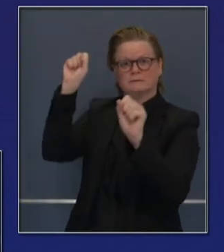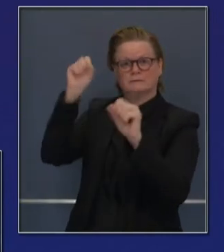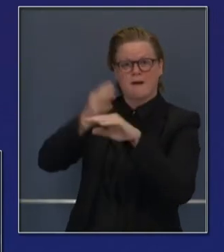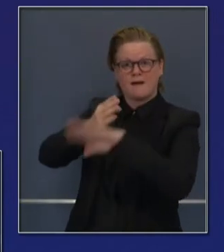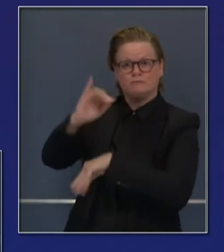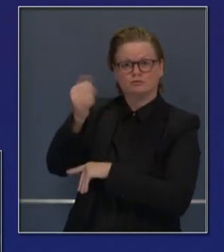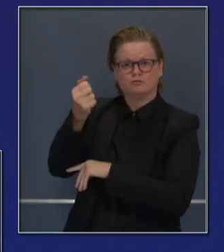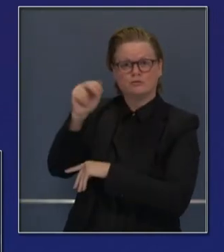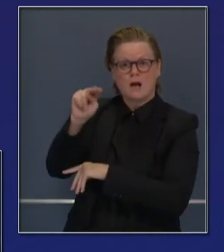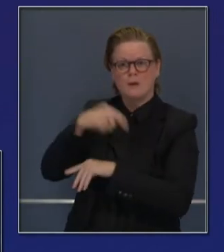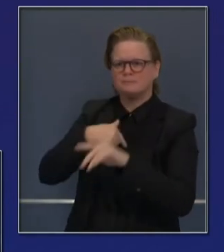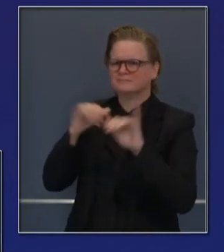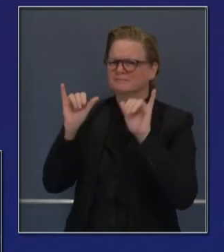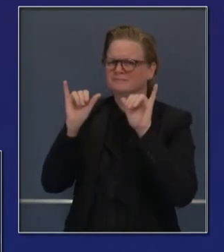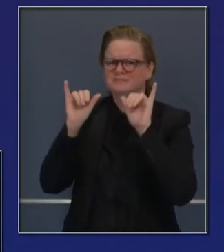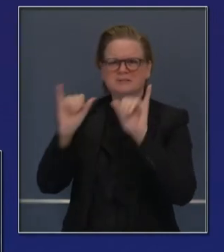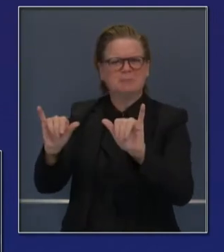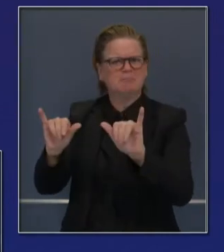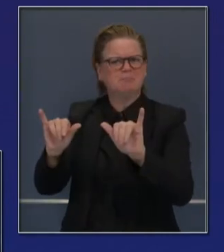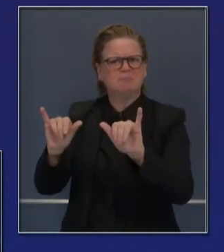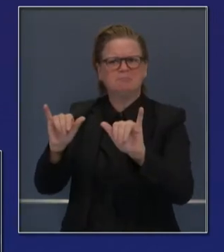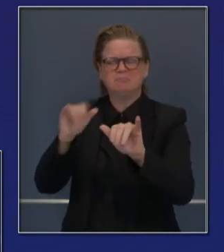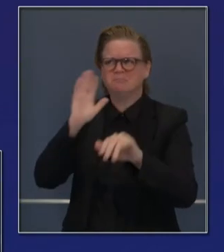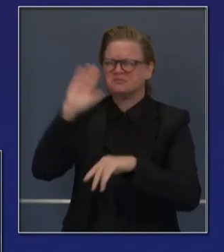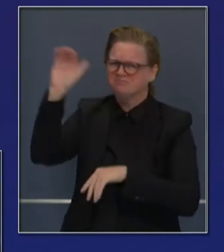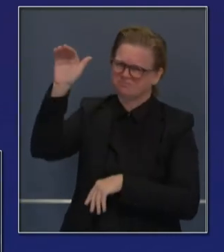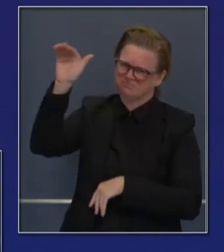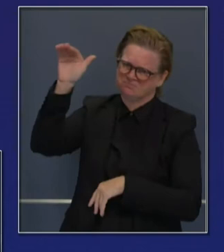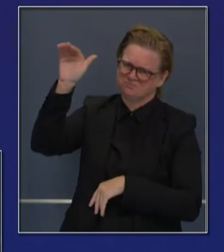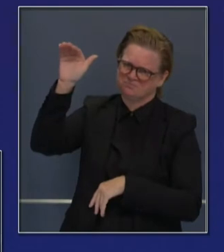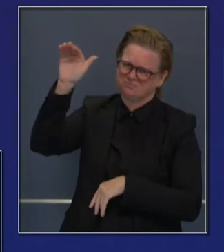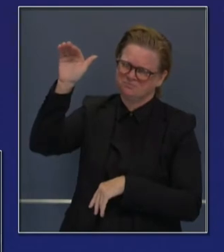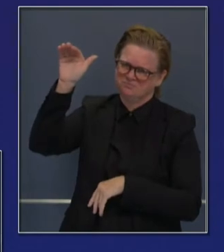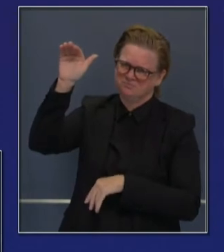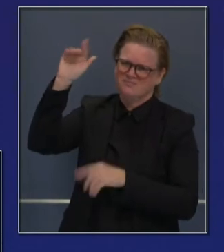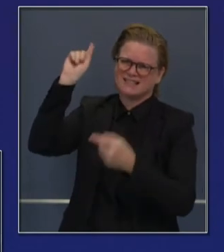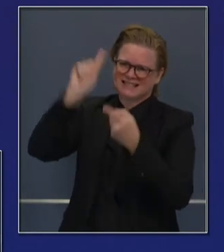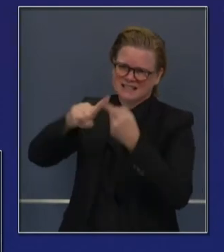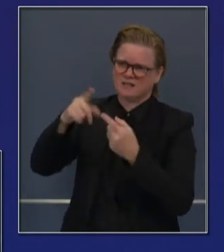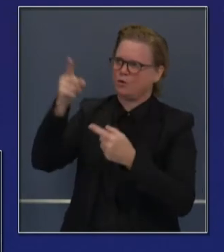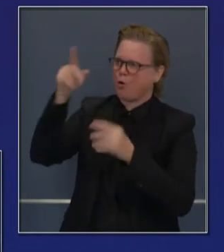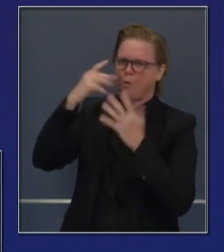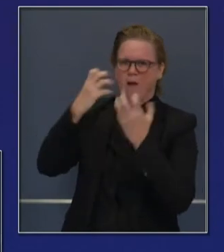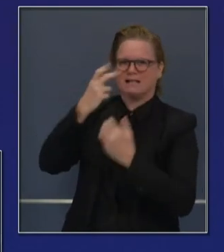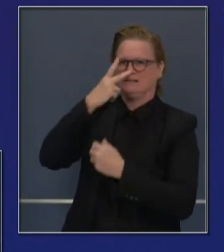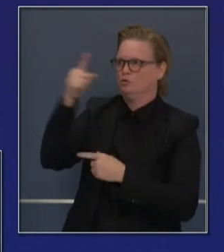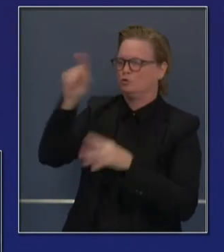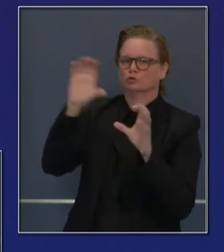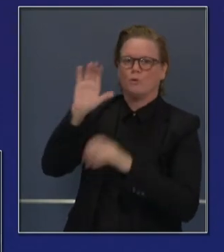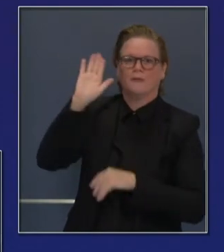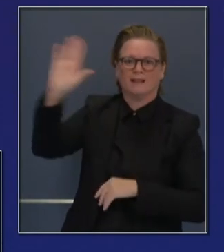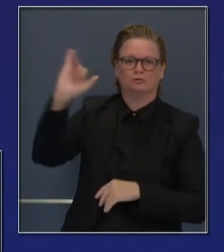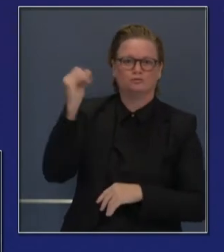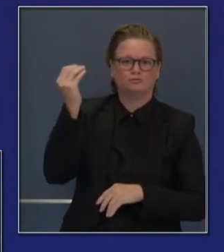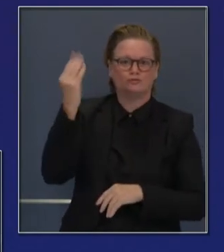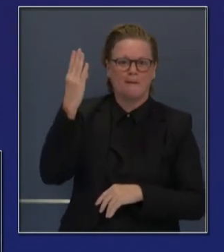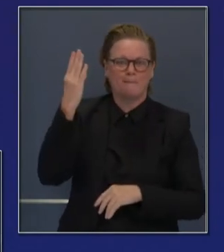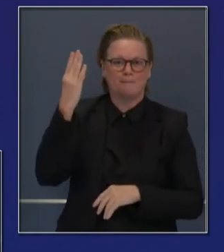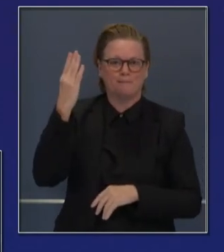can to help influence real action at the federal level. Speaking of action, and I'll just close with this, and we'll open up to